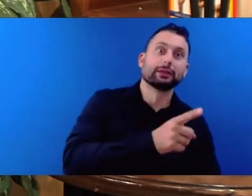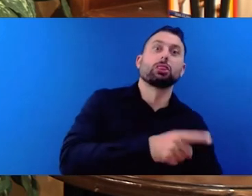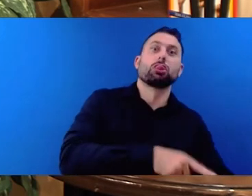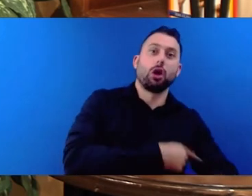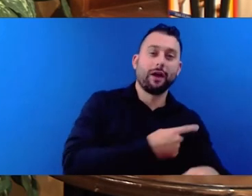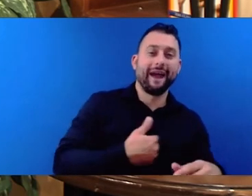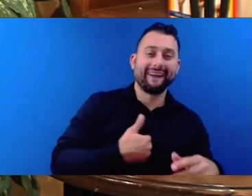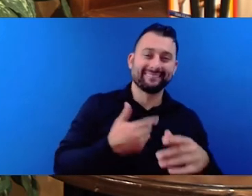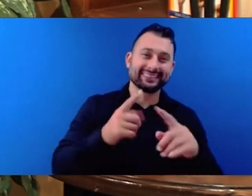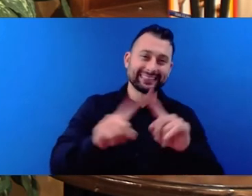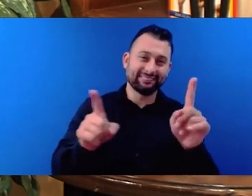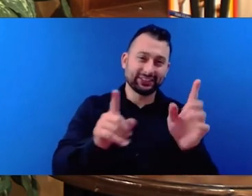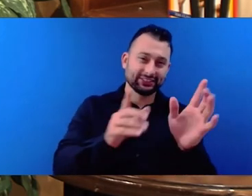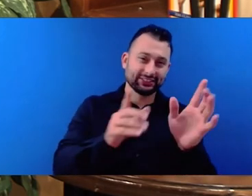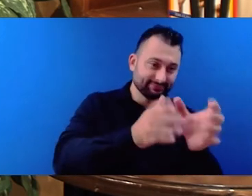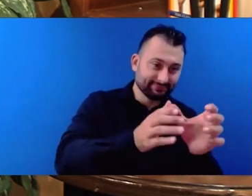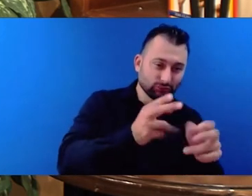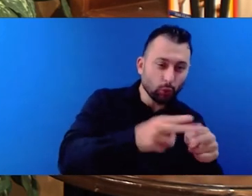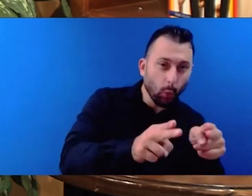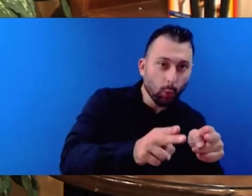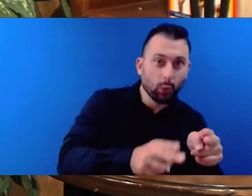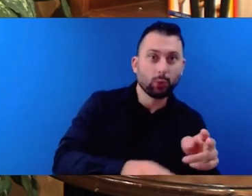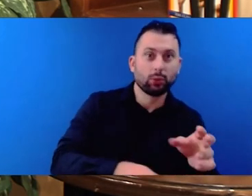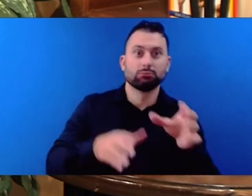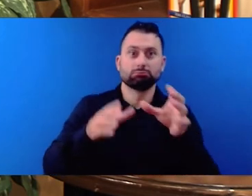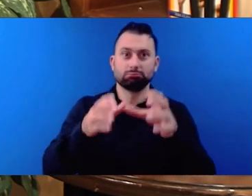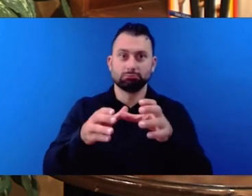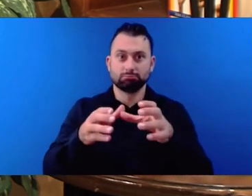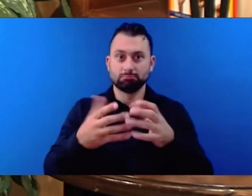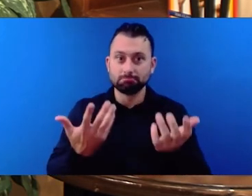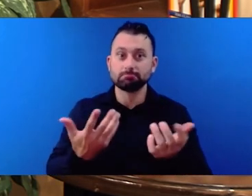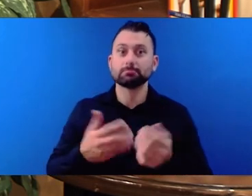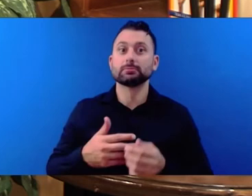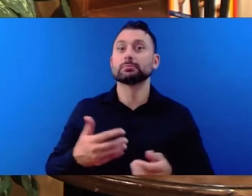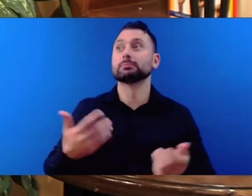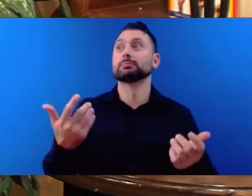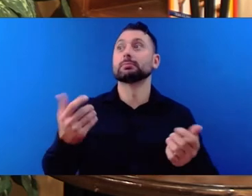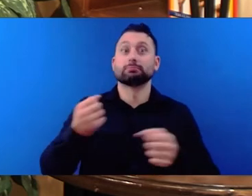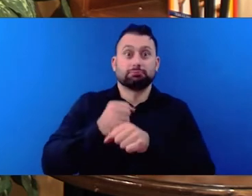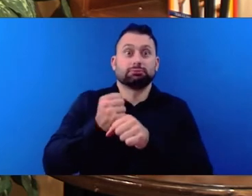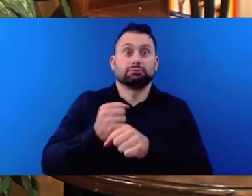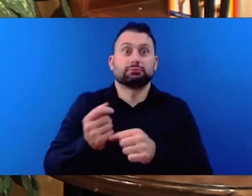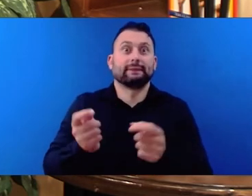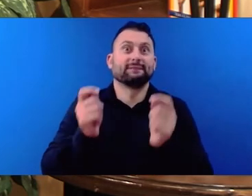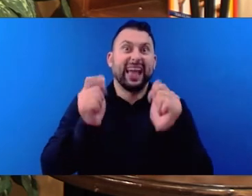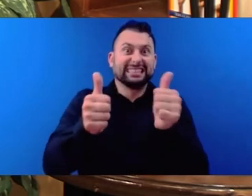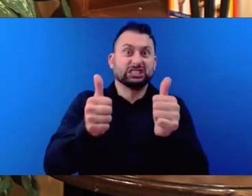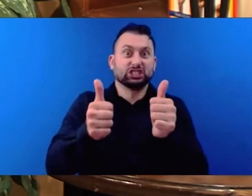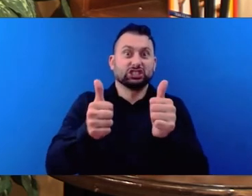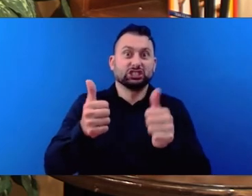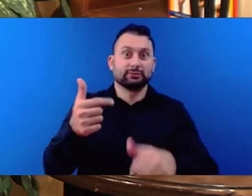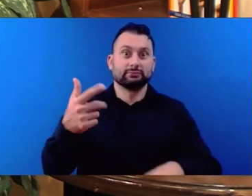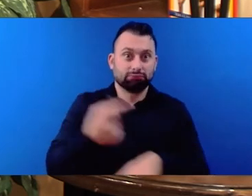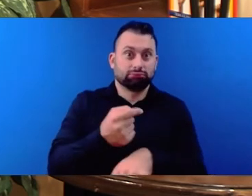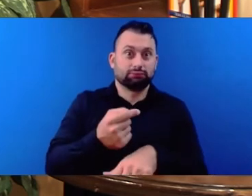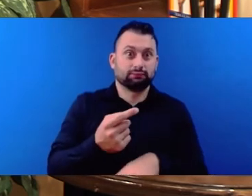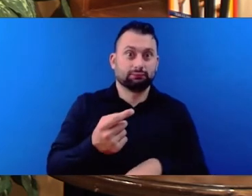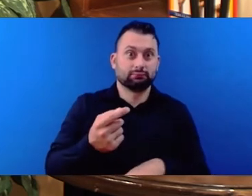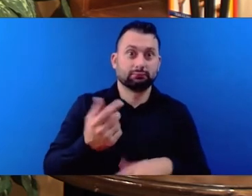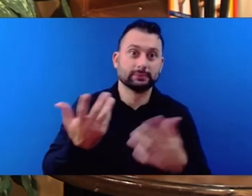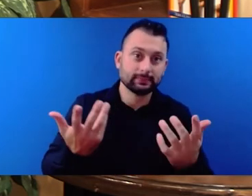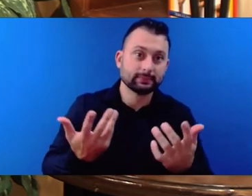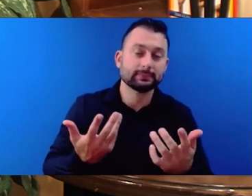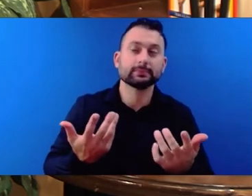acting than regular human insulin, to be intermediate or medium length acting, and